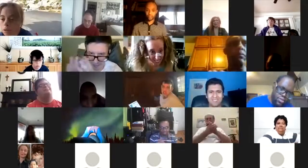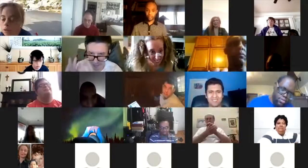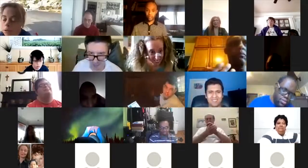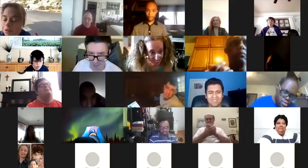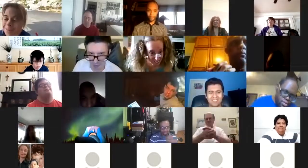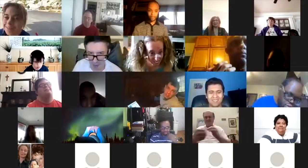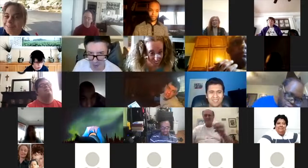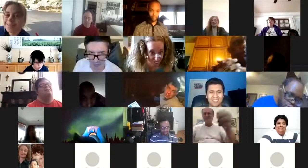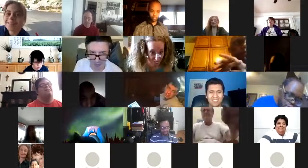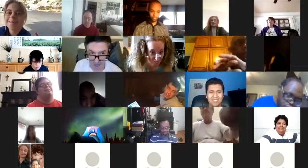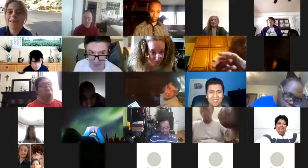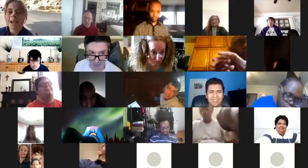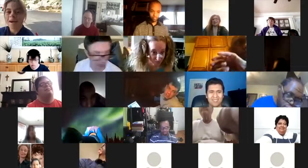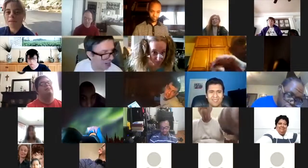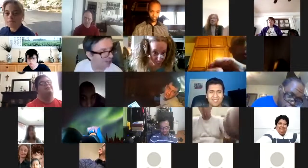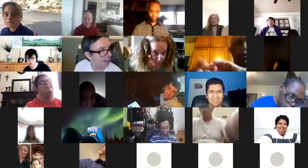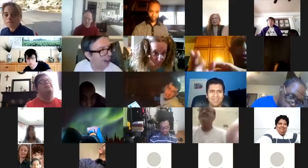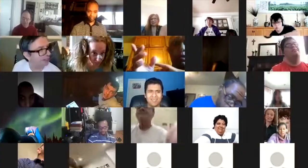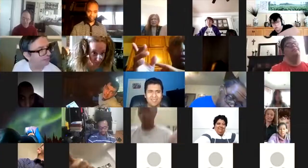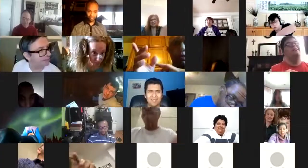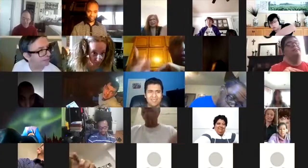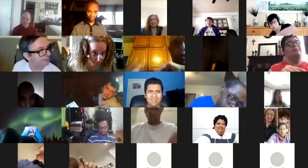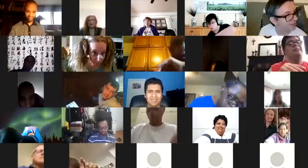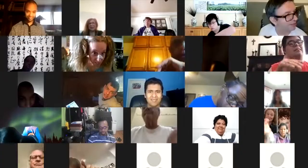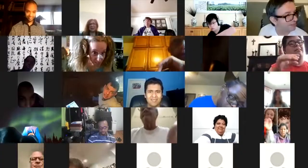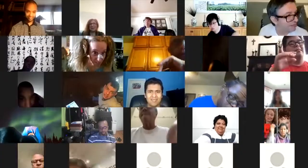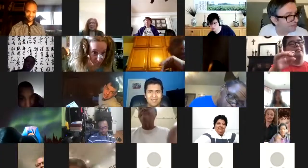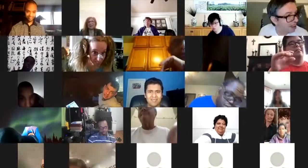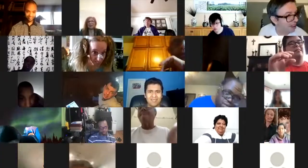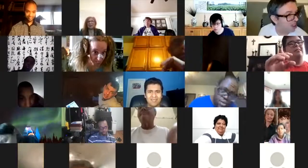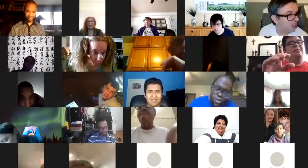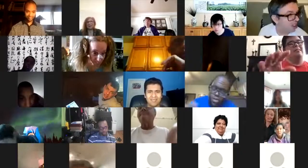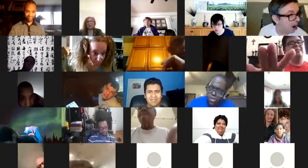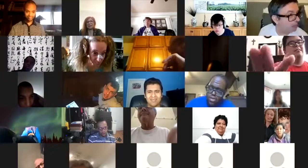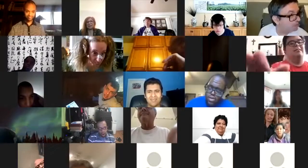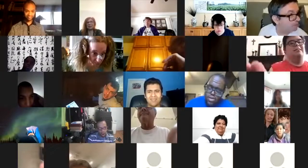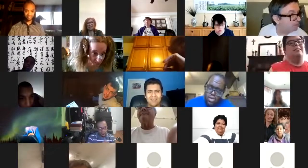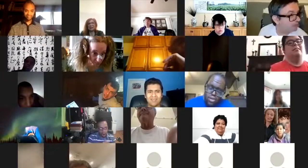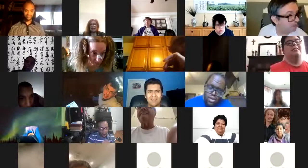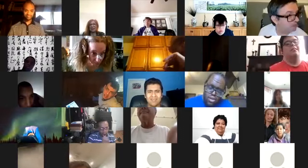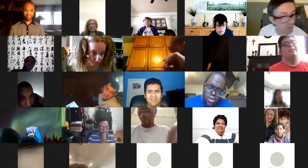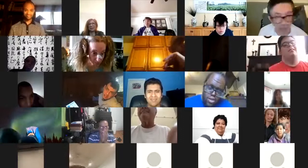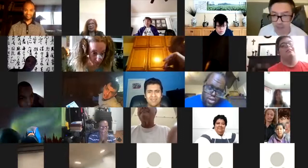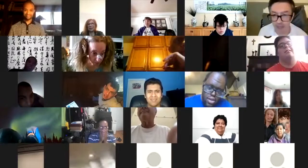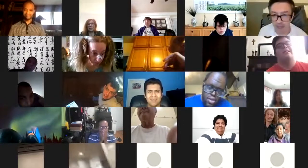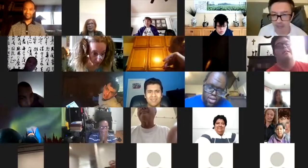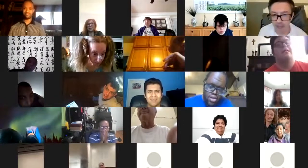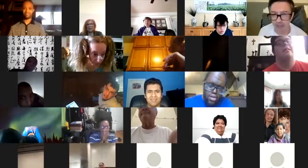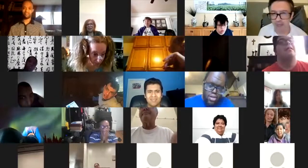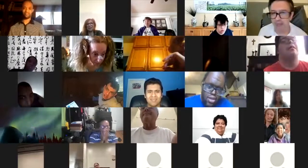now. We can unmute and hang out and chat. Wasn't that a lovely